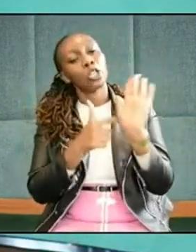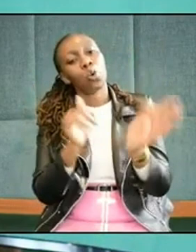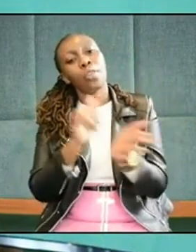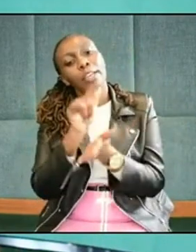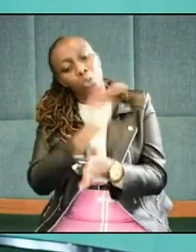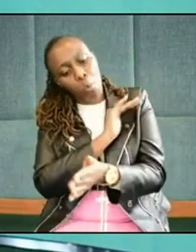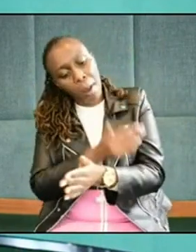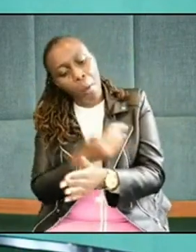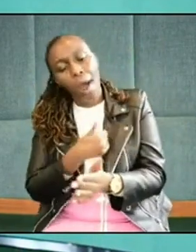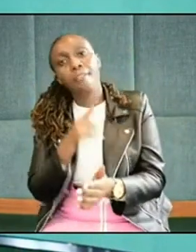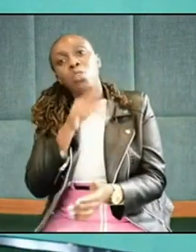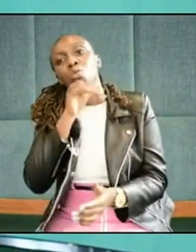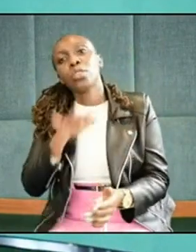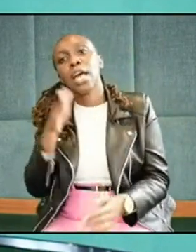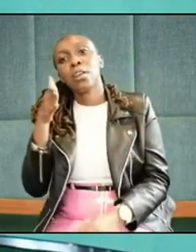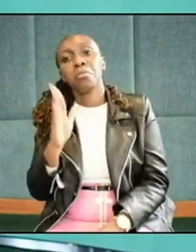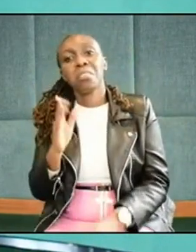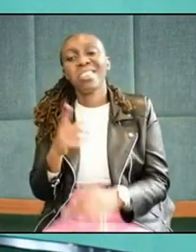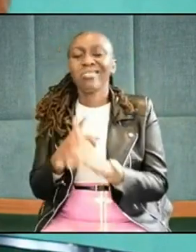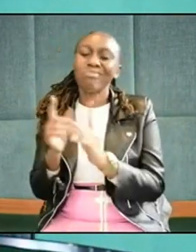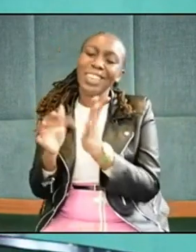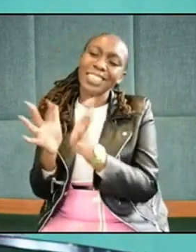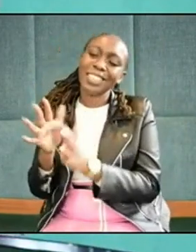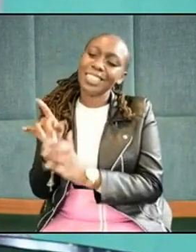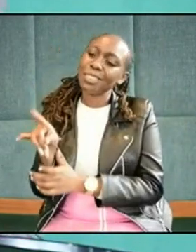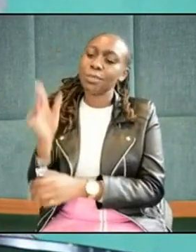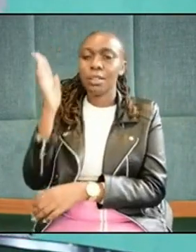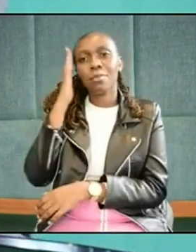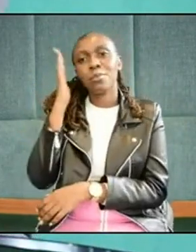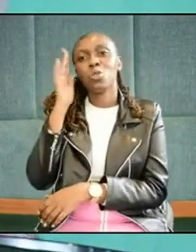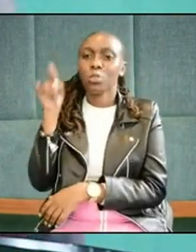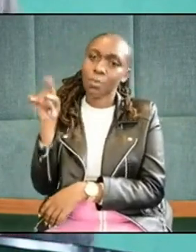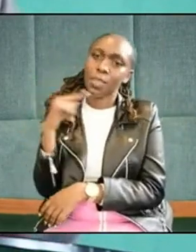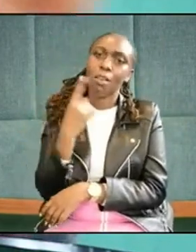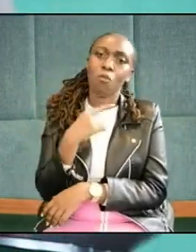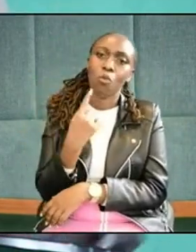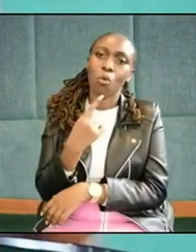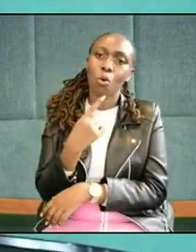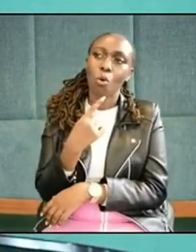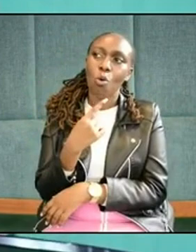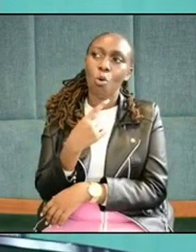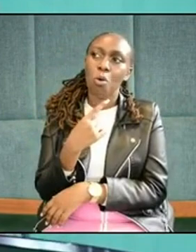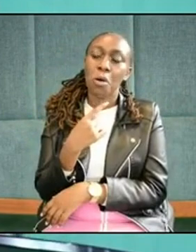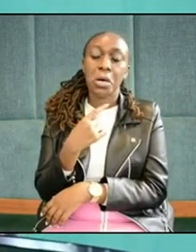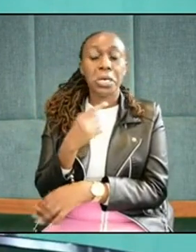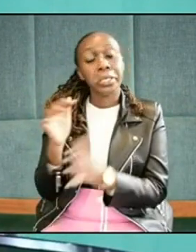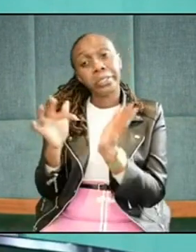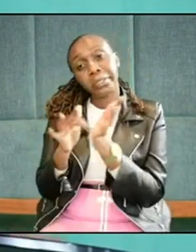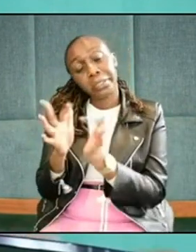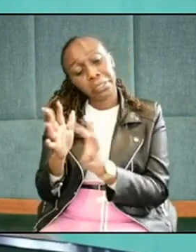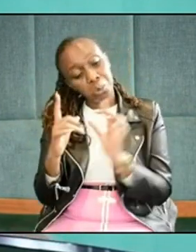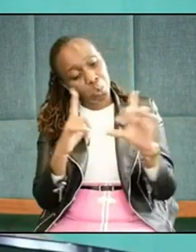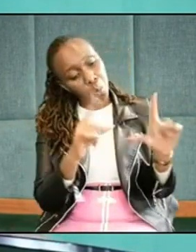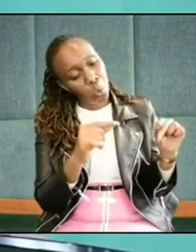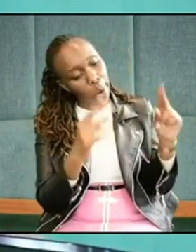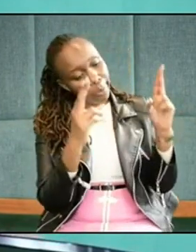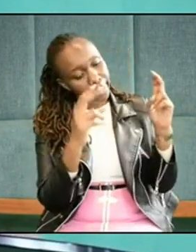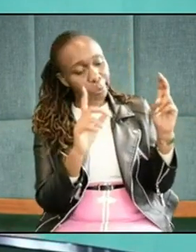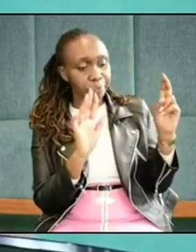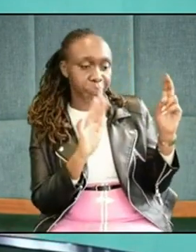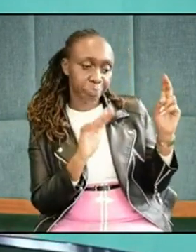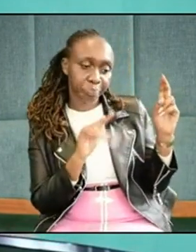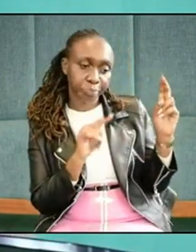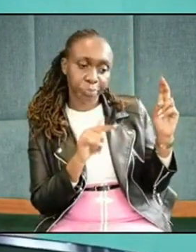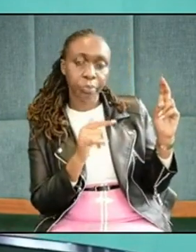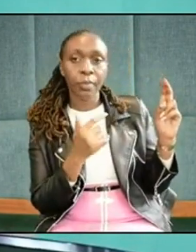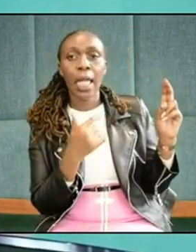are the Son of God. But Jesus knew who he was. And he didn't only stand there. He said to him, I will quote